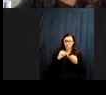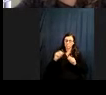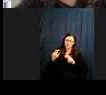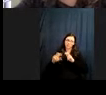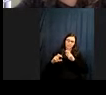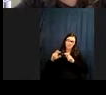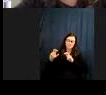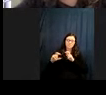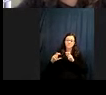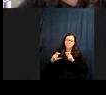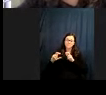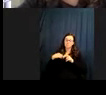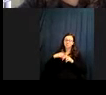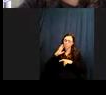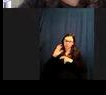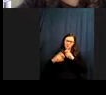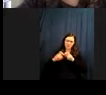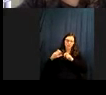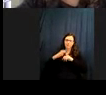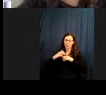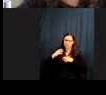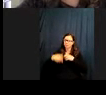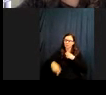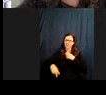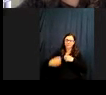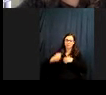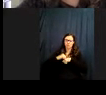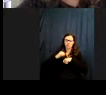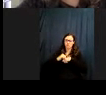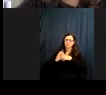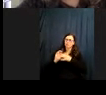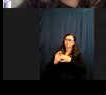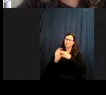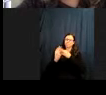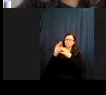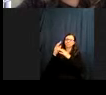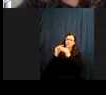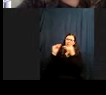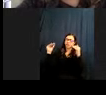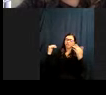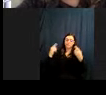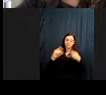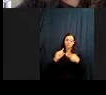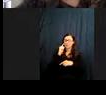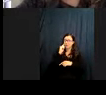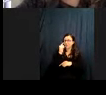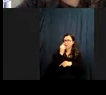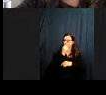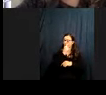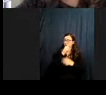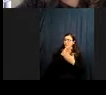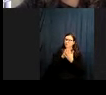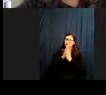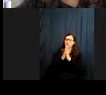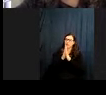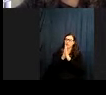would be to climb on the rough rocks of the sky. When our eyes get encrypted with cravings we